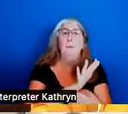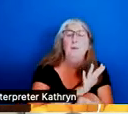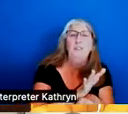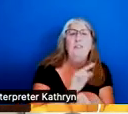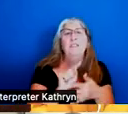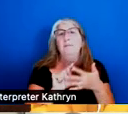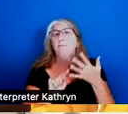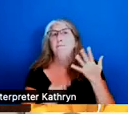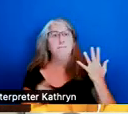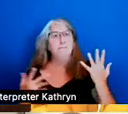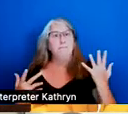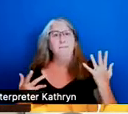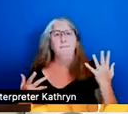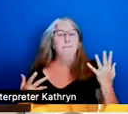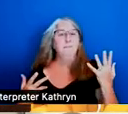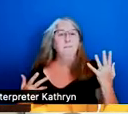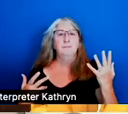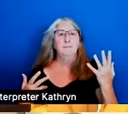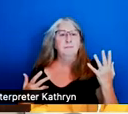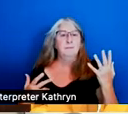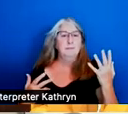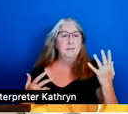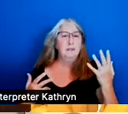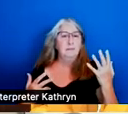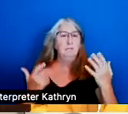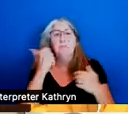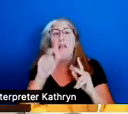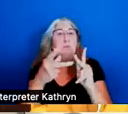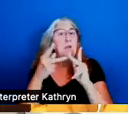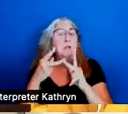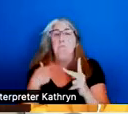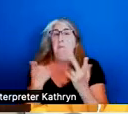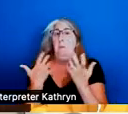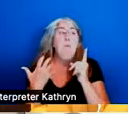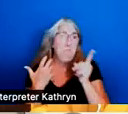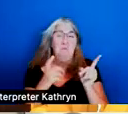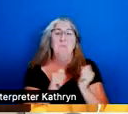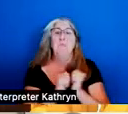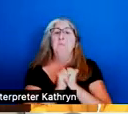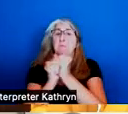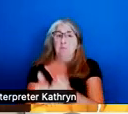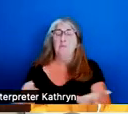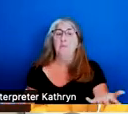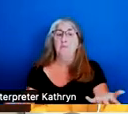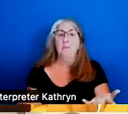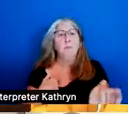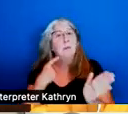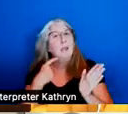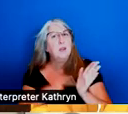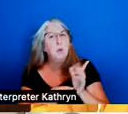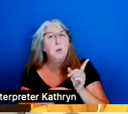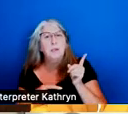movies, and anywhere that he wants to take me. But I noticed that he was very